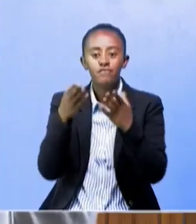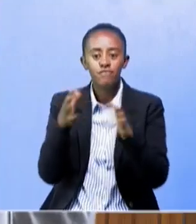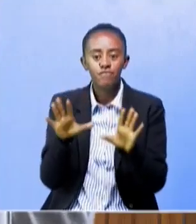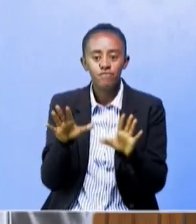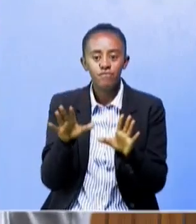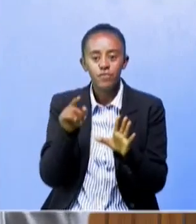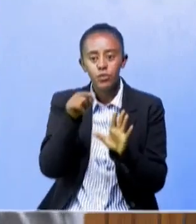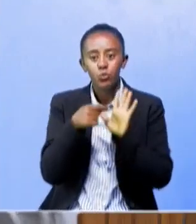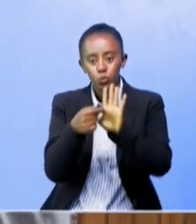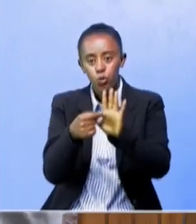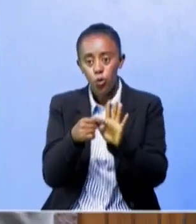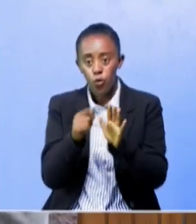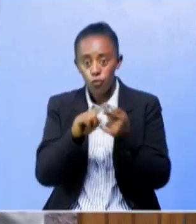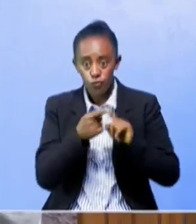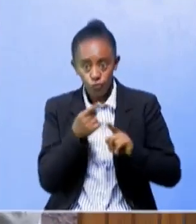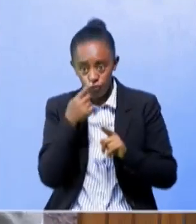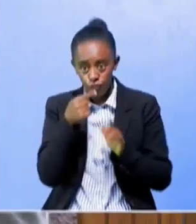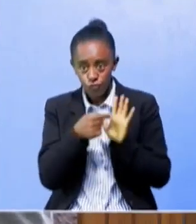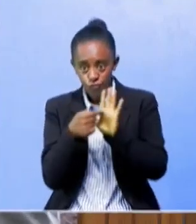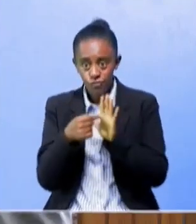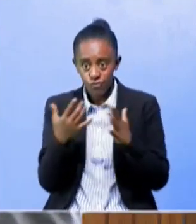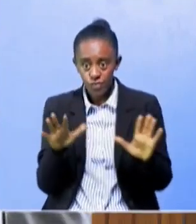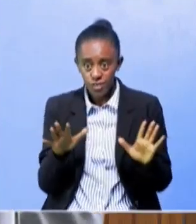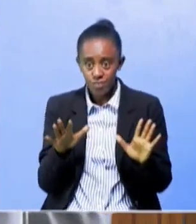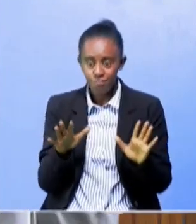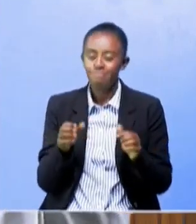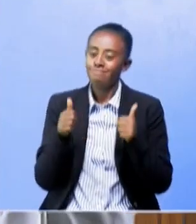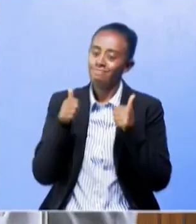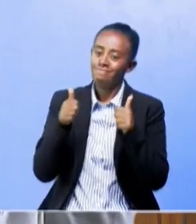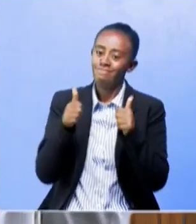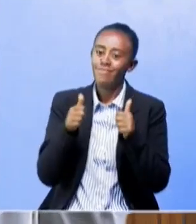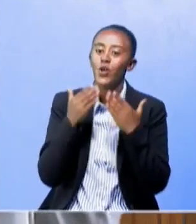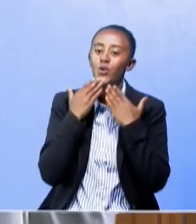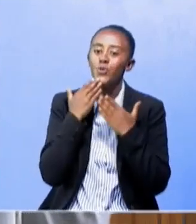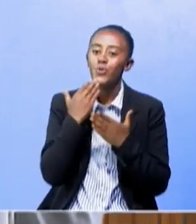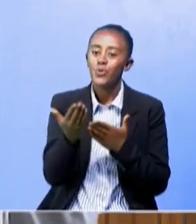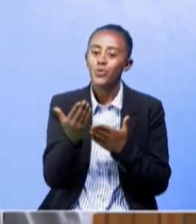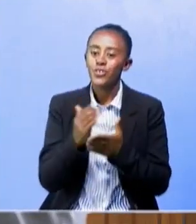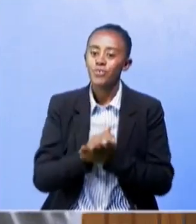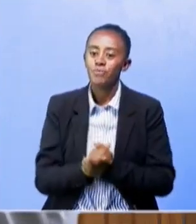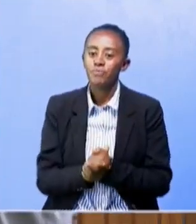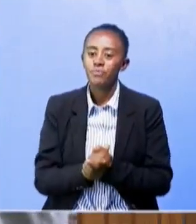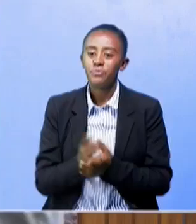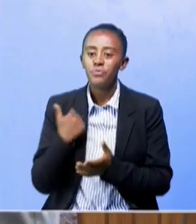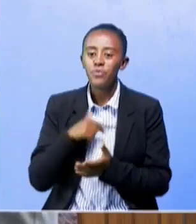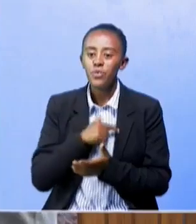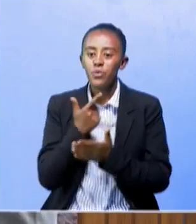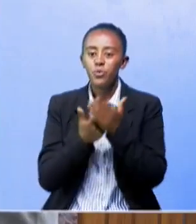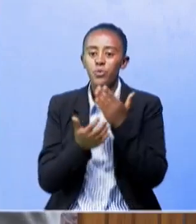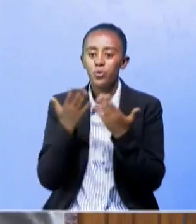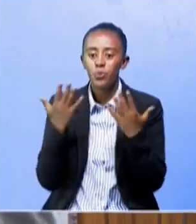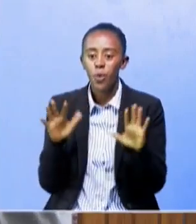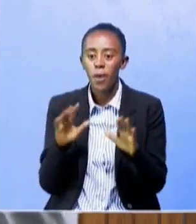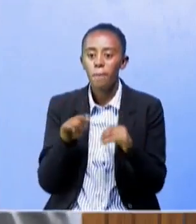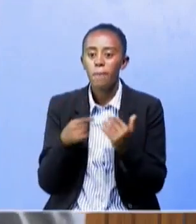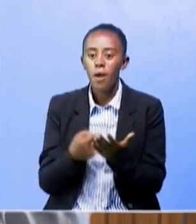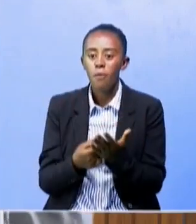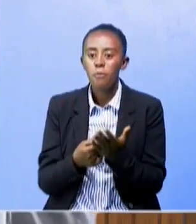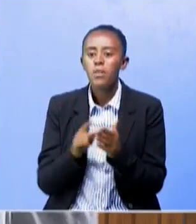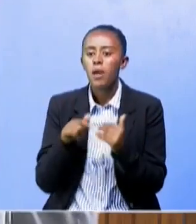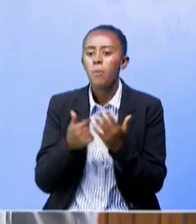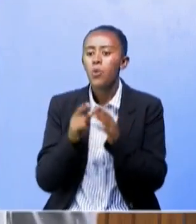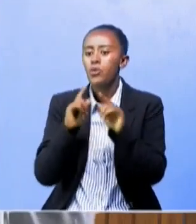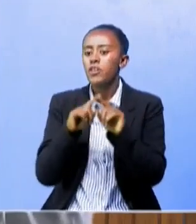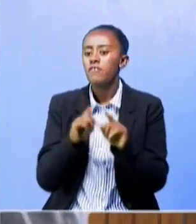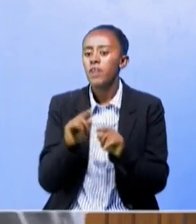to show it to your friends. Did you show it? That's interesting. Good. Yeah. We have been talking about what? About different kinds